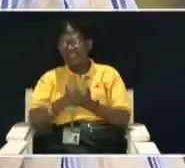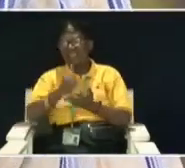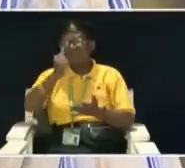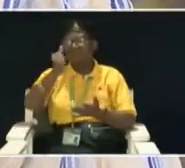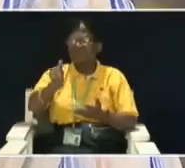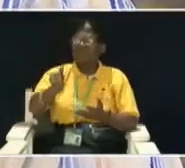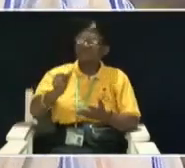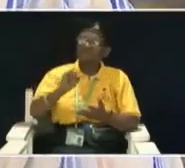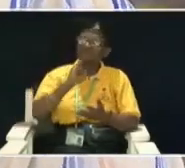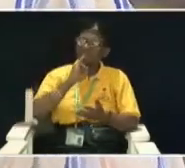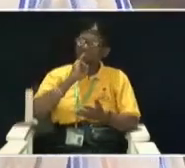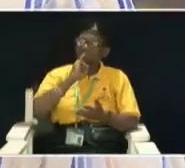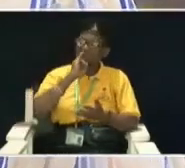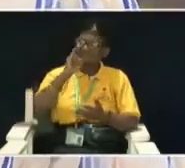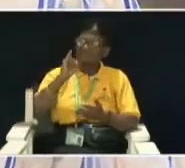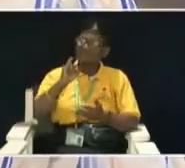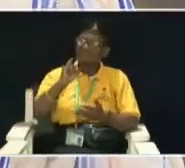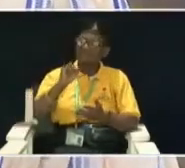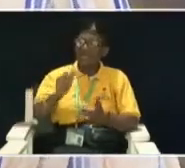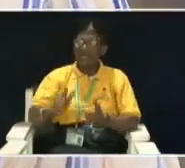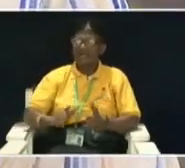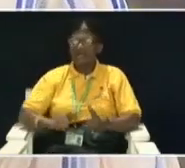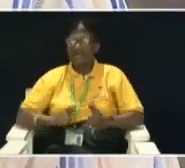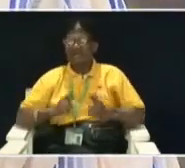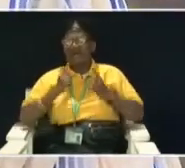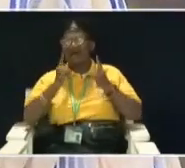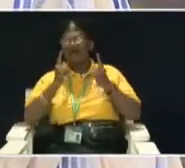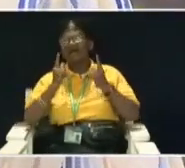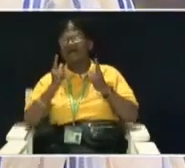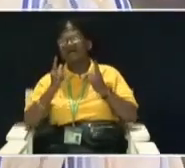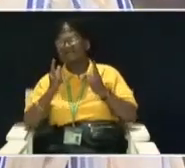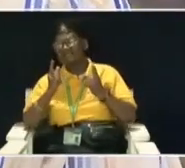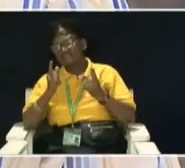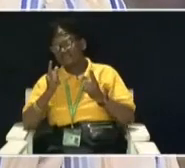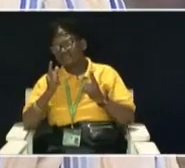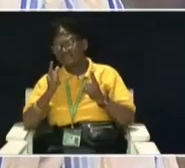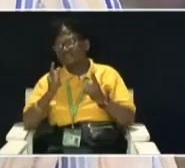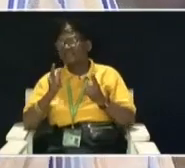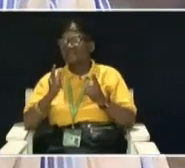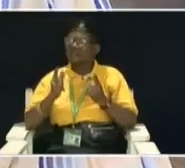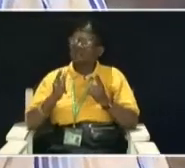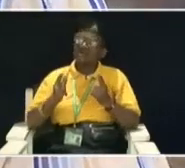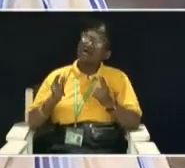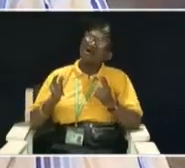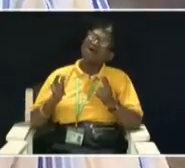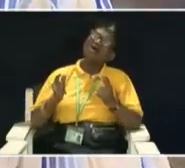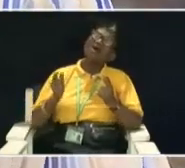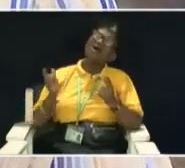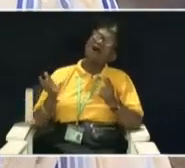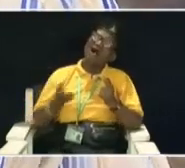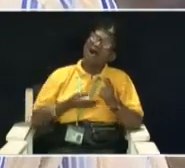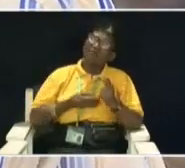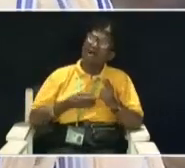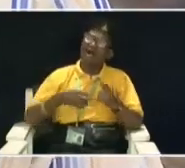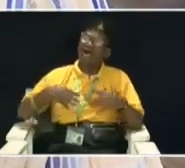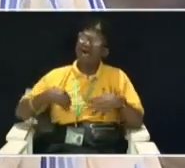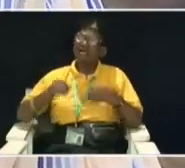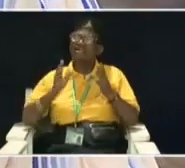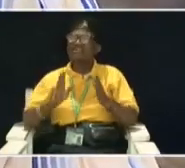alive, amen, he's alive. A king